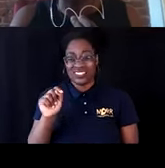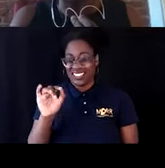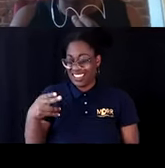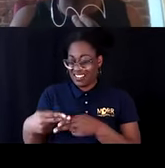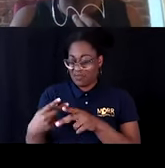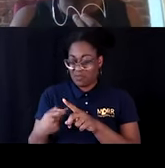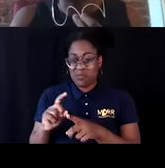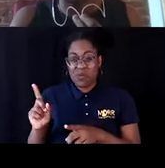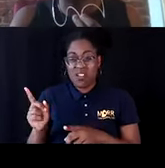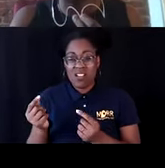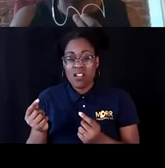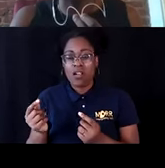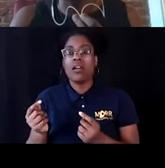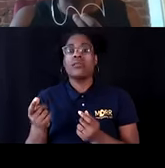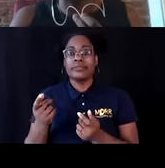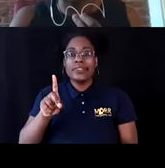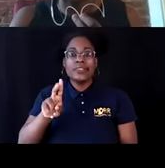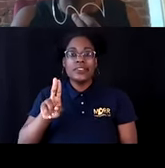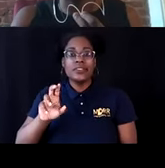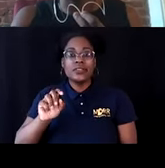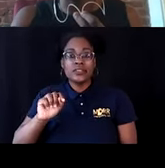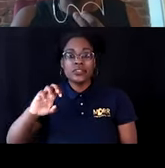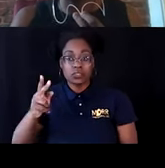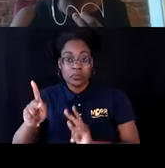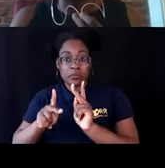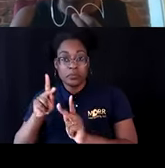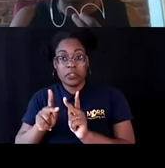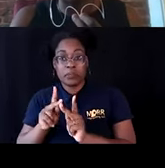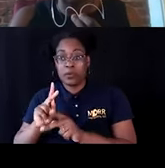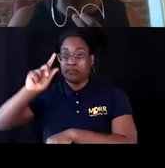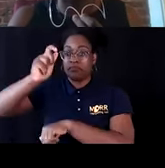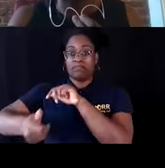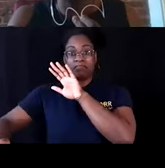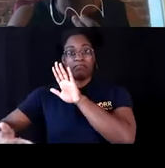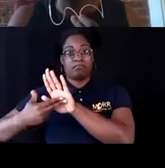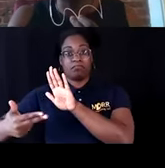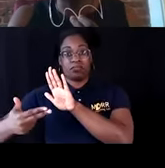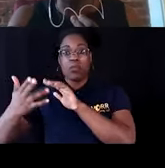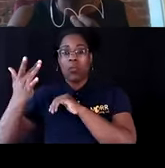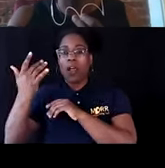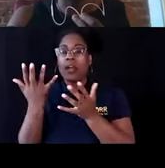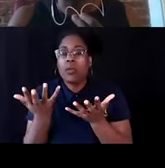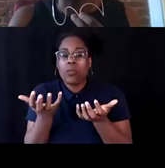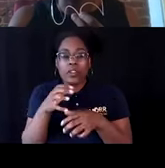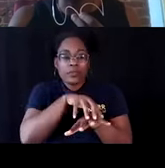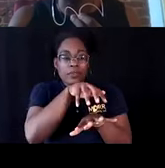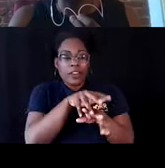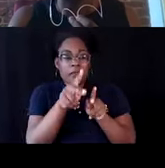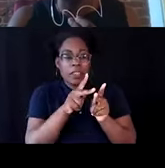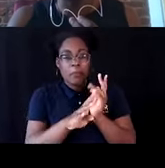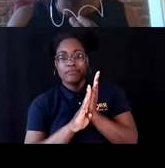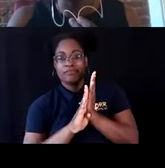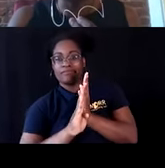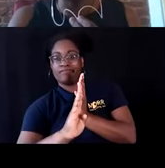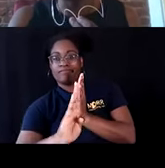Dutch colony, and it became known as a well-known marketplace because the walls were where